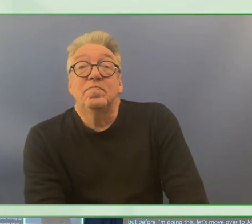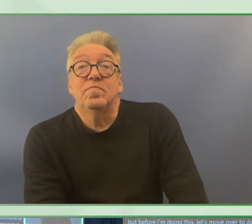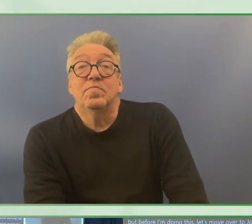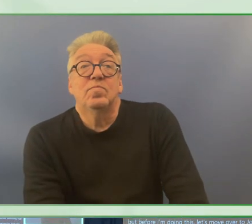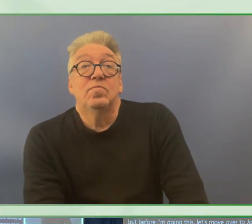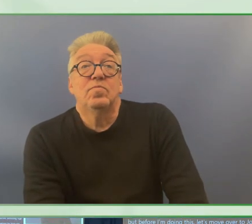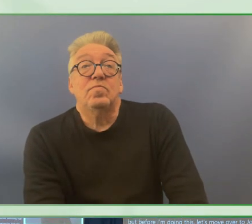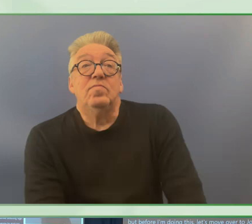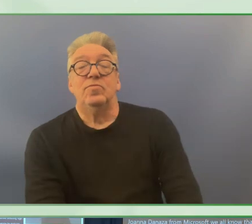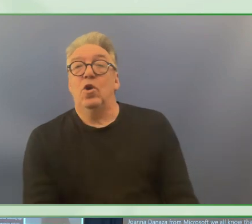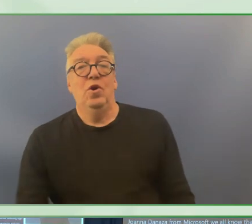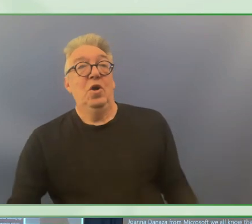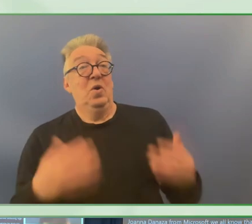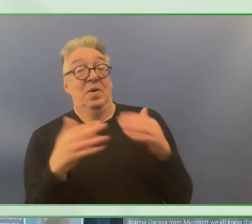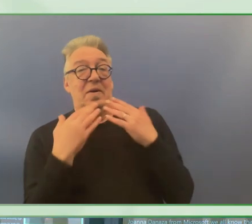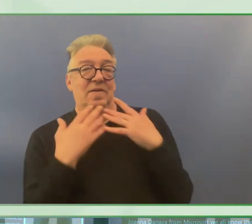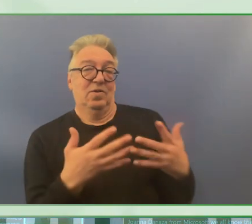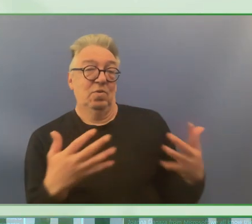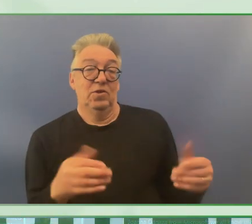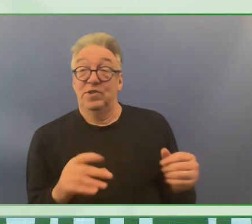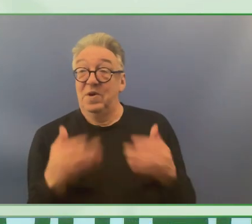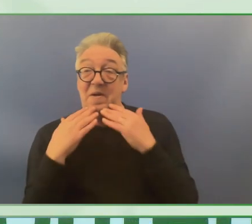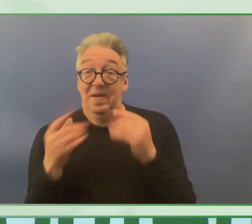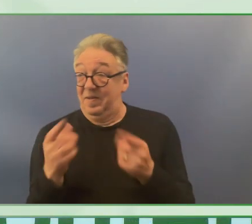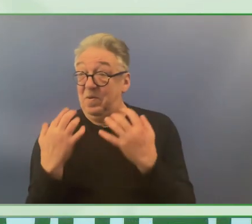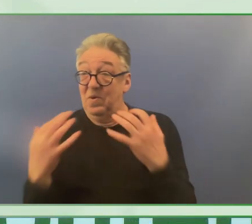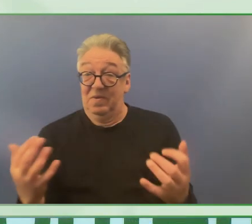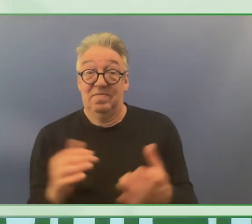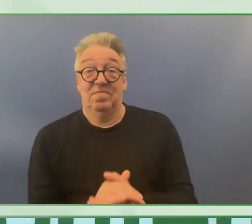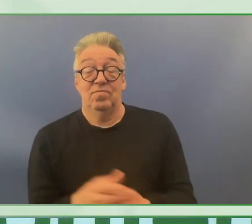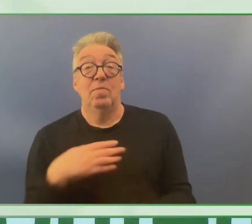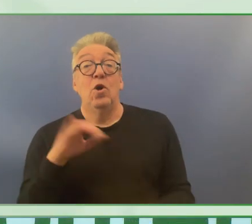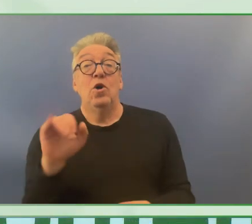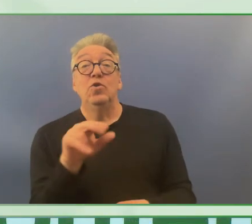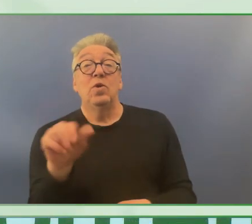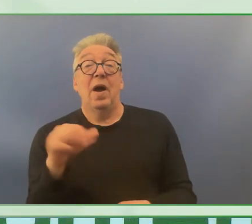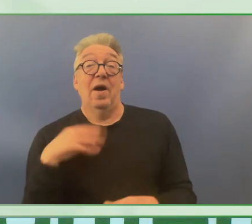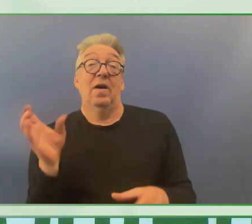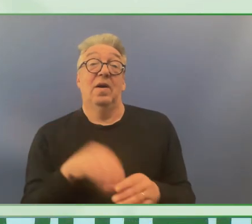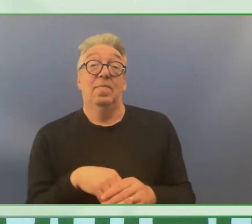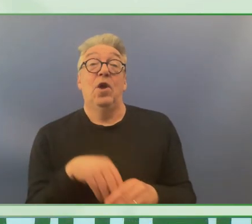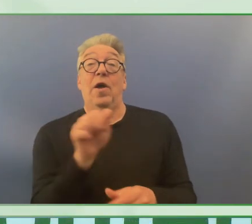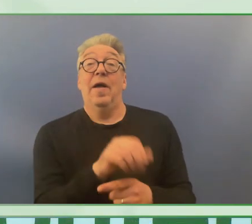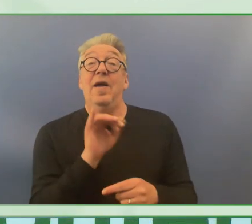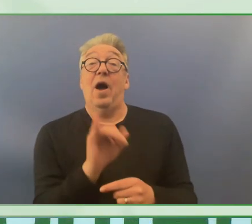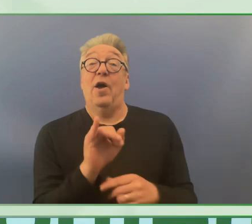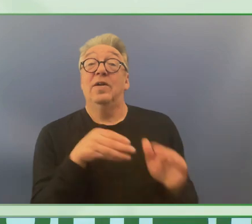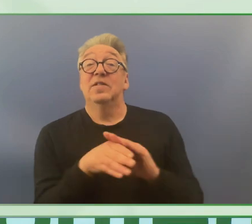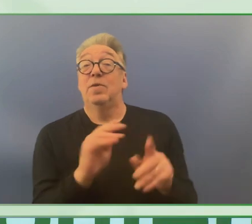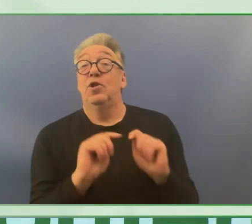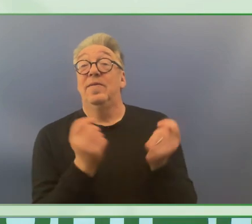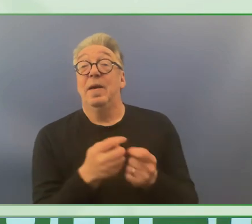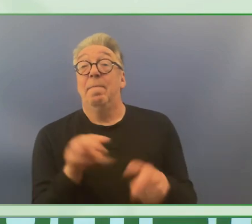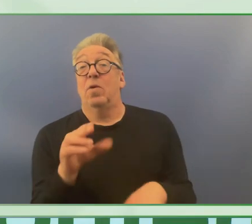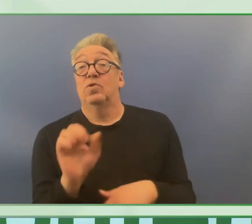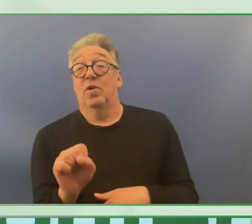Thank you so much, Michael, and thank you, everyone. I'm Ioana. I'm part of the AI and accessibility team here at Microsoft, and I